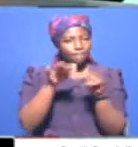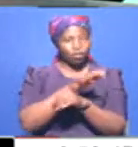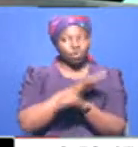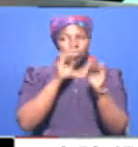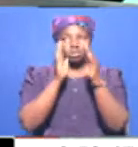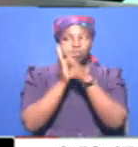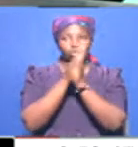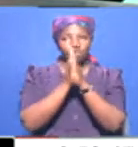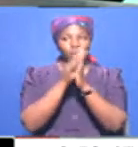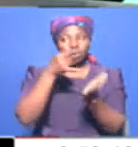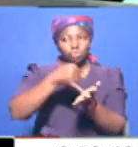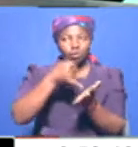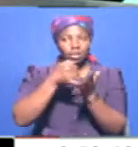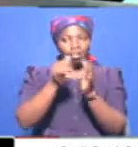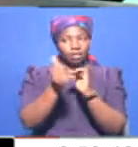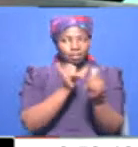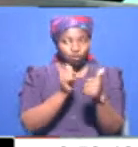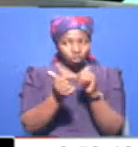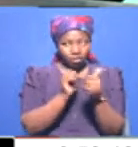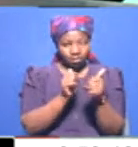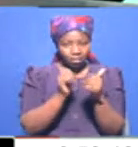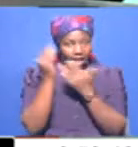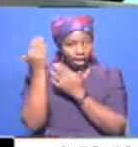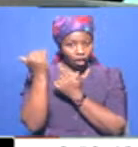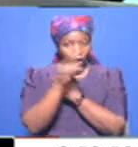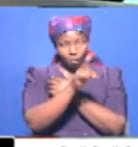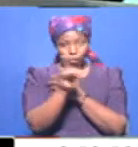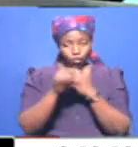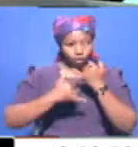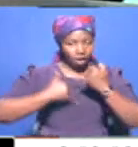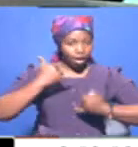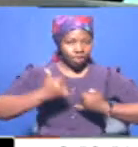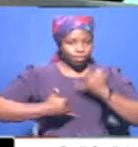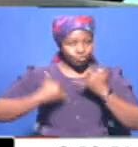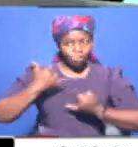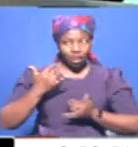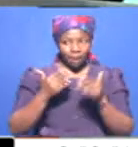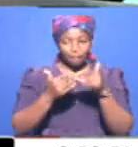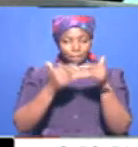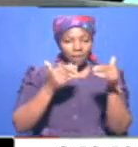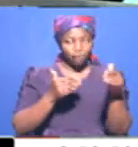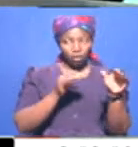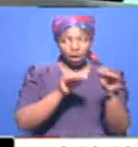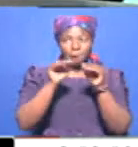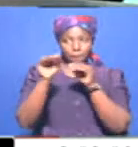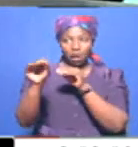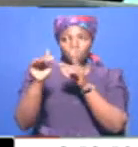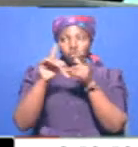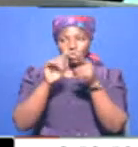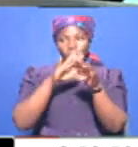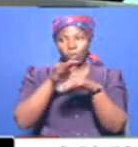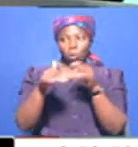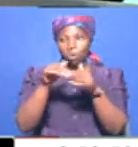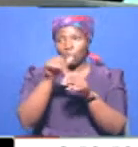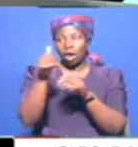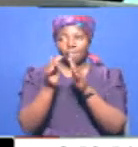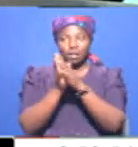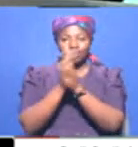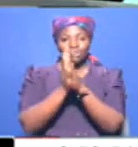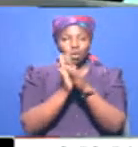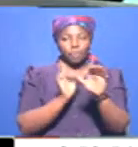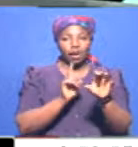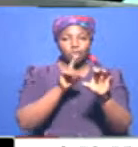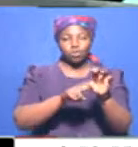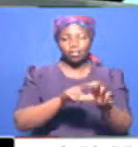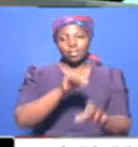sports. I hope you will enjoy it. And just before we go to all our other stories, we are joining